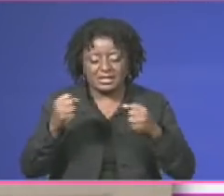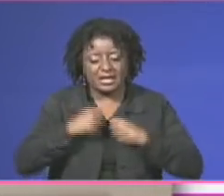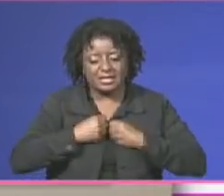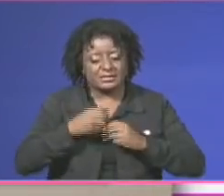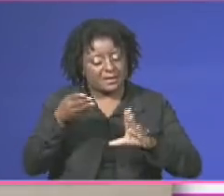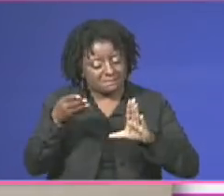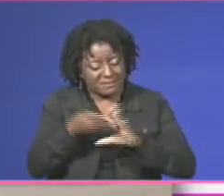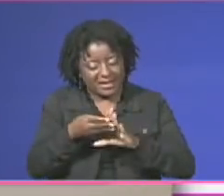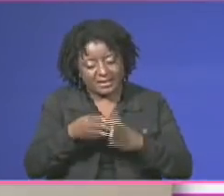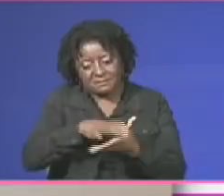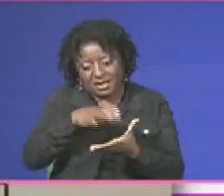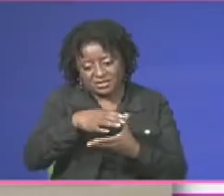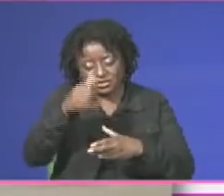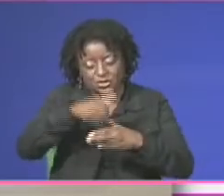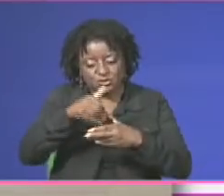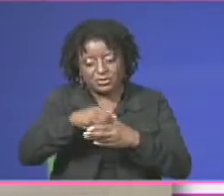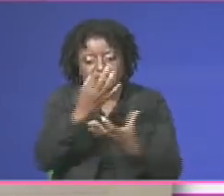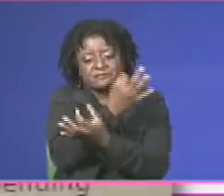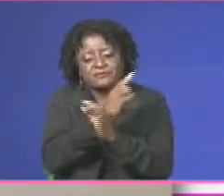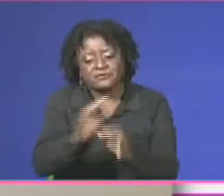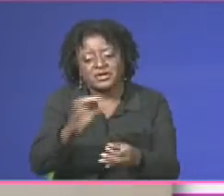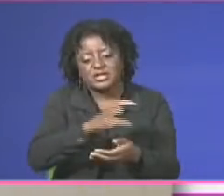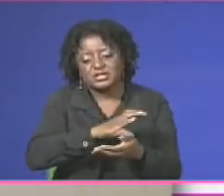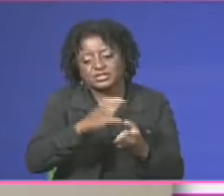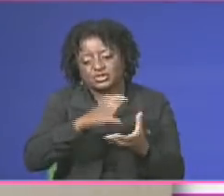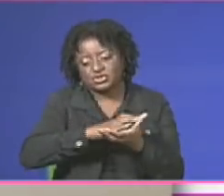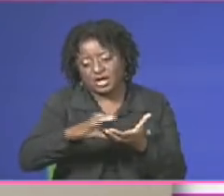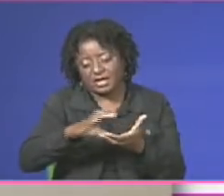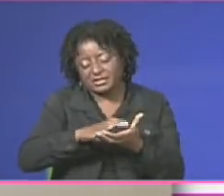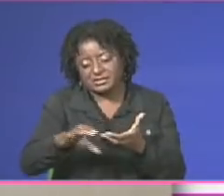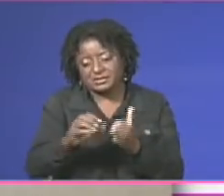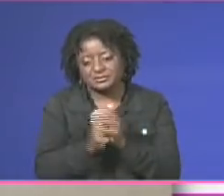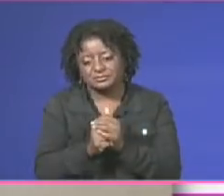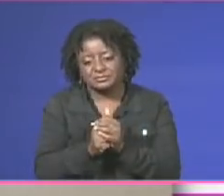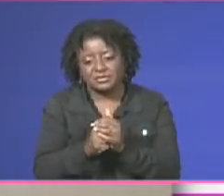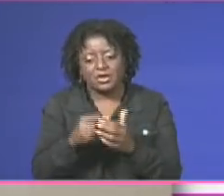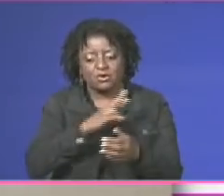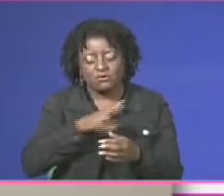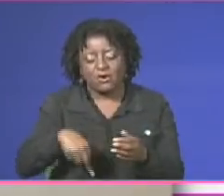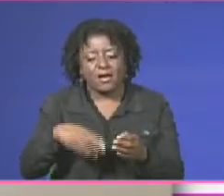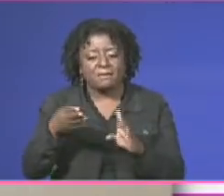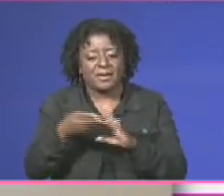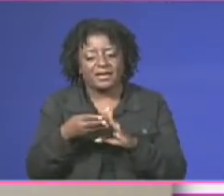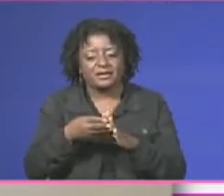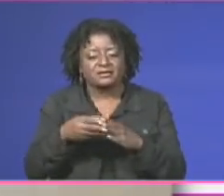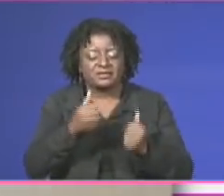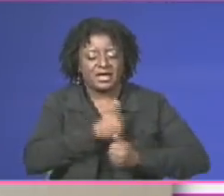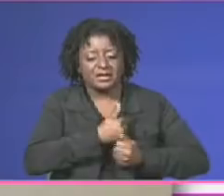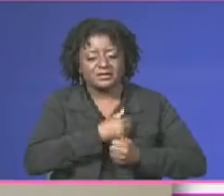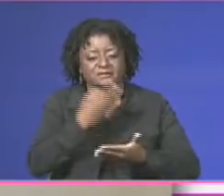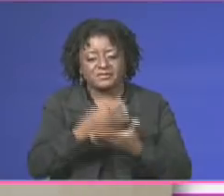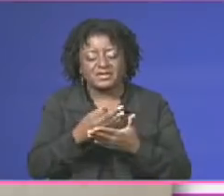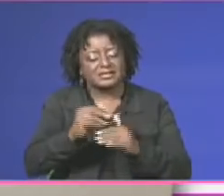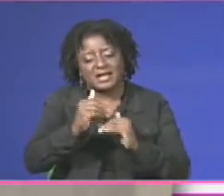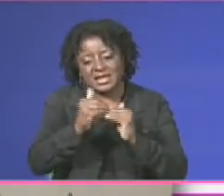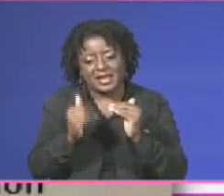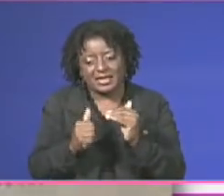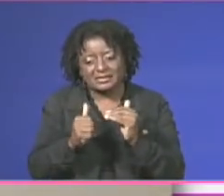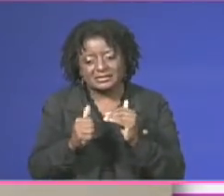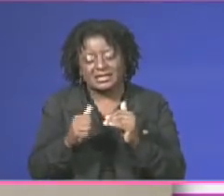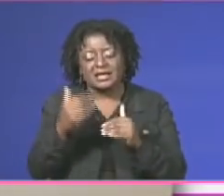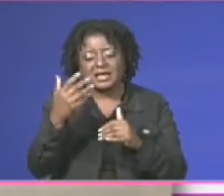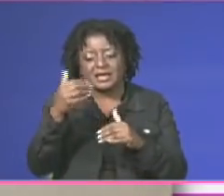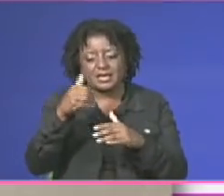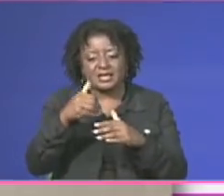checks. Royal Bank in Canada fees are comparatively less. For example, they charge 75 cents for interim statements, when